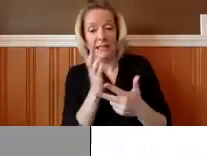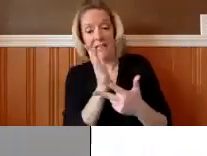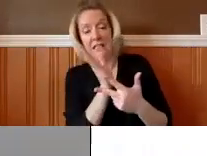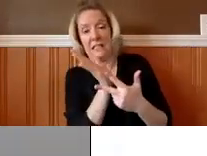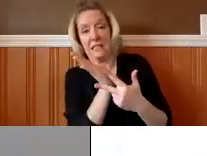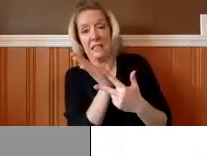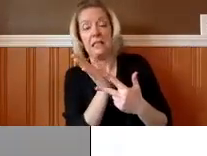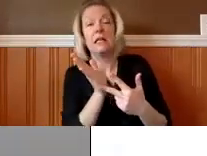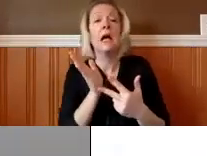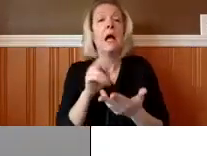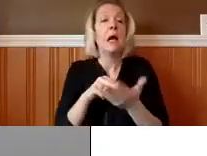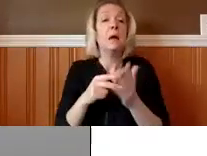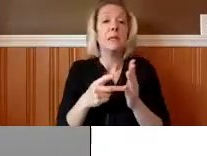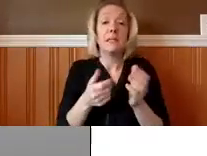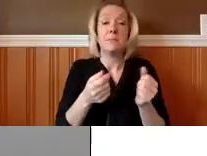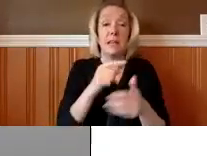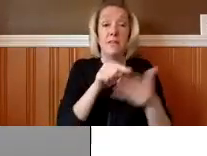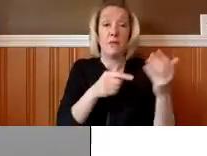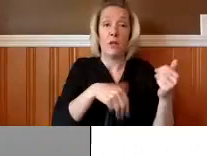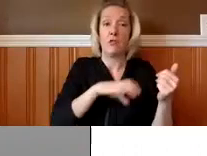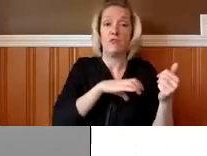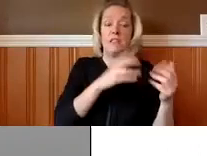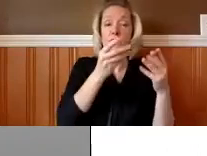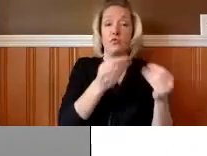a lot of those characteristics. So light, in most